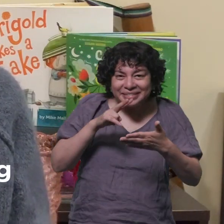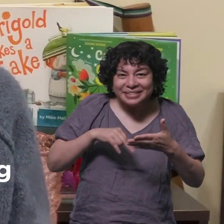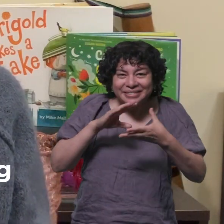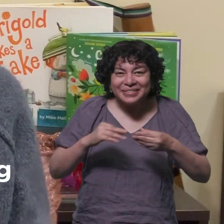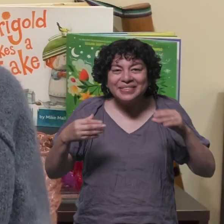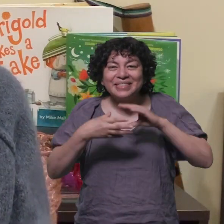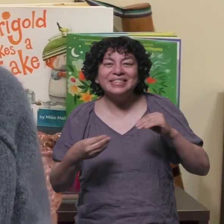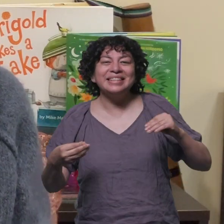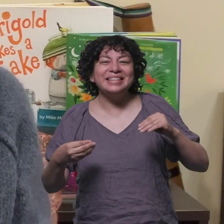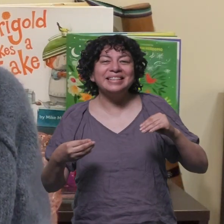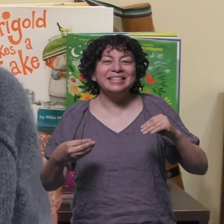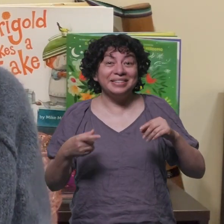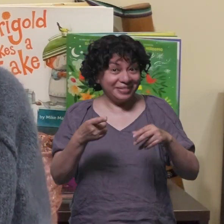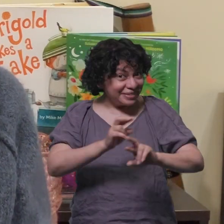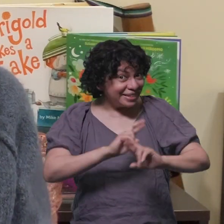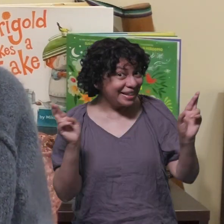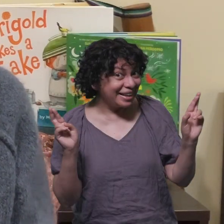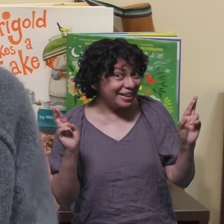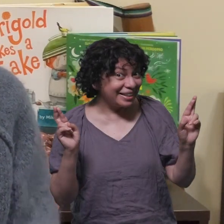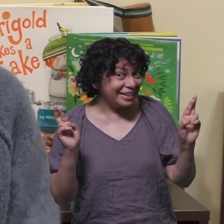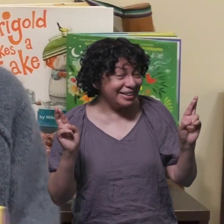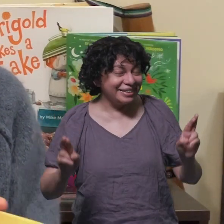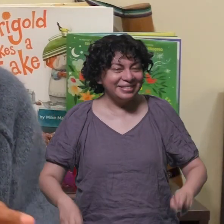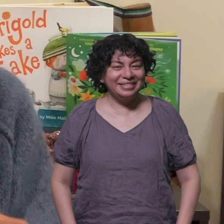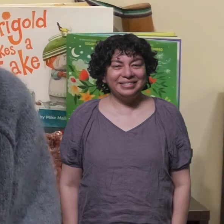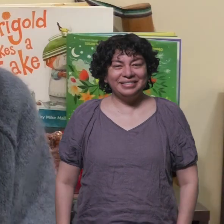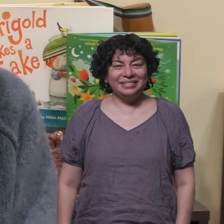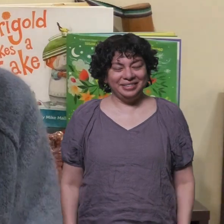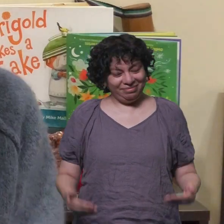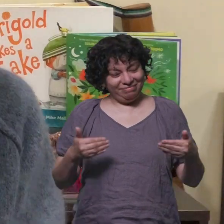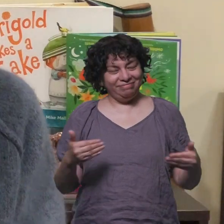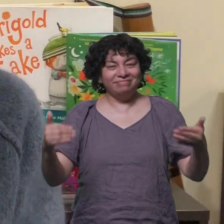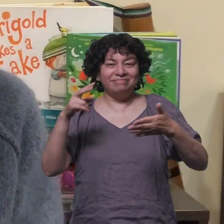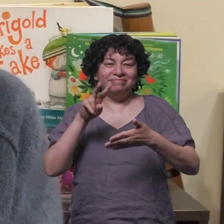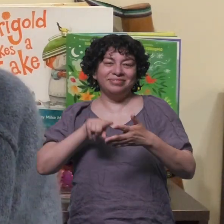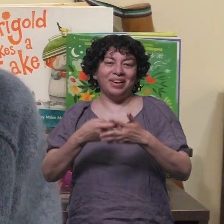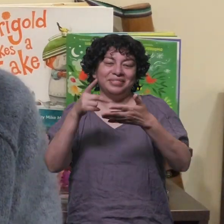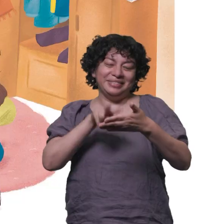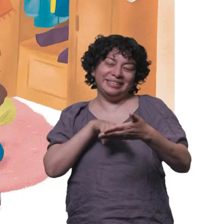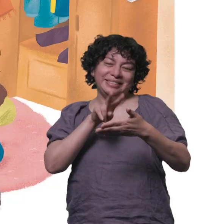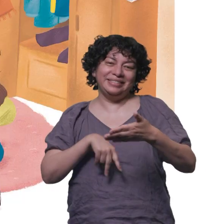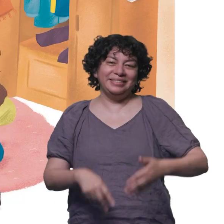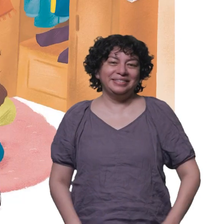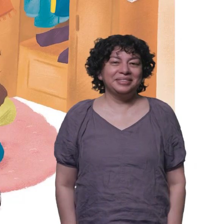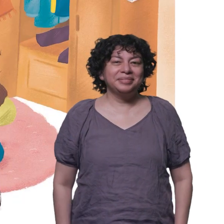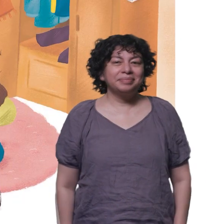story. Are you ready? Let's get started.